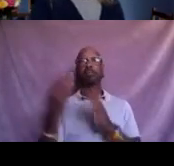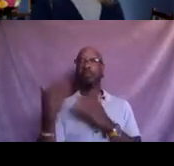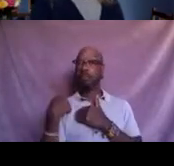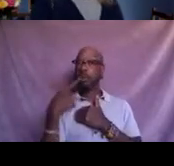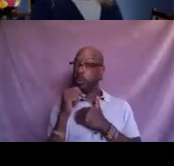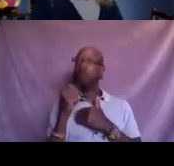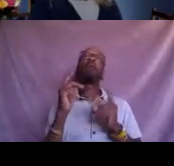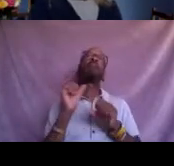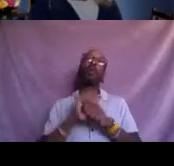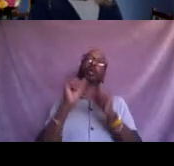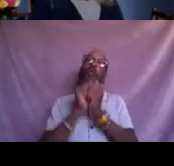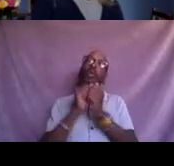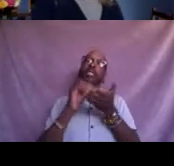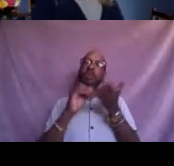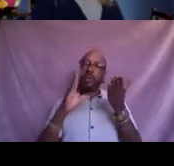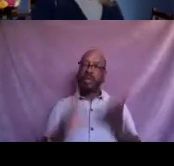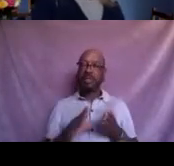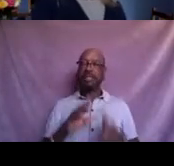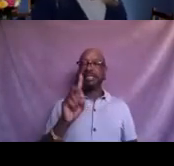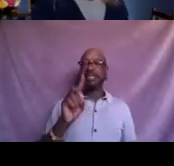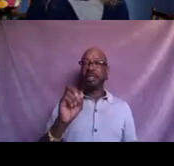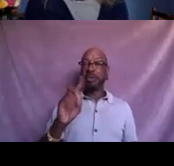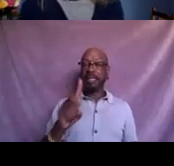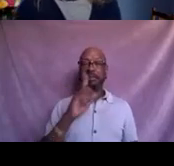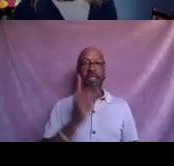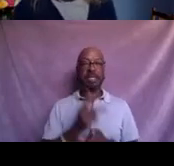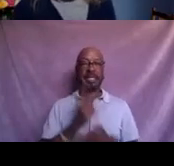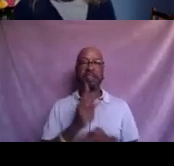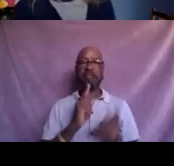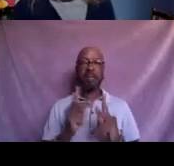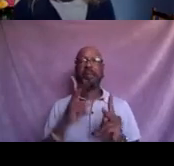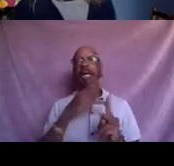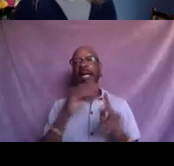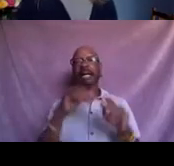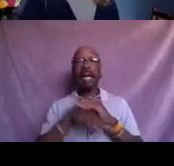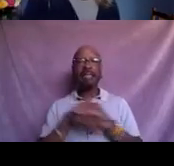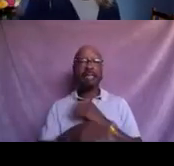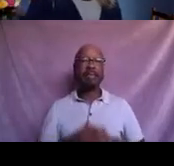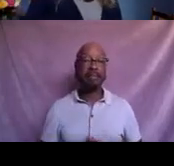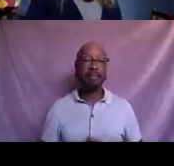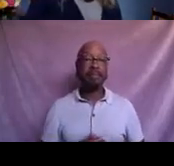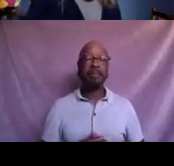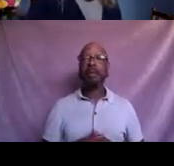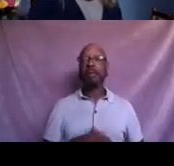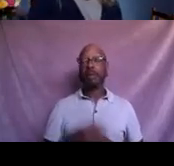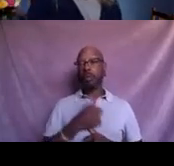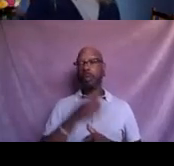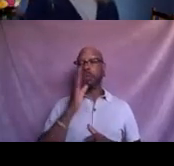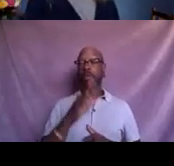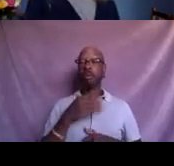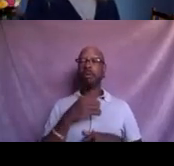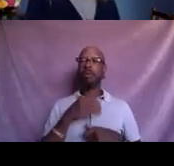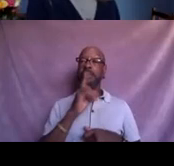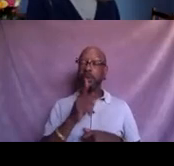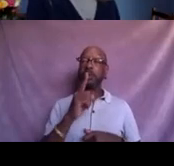students. DOT takes care of equity of access. We will make sure that students get Chromebooks if they need them. We will make sure that tools